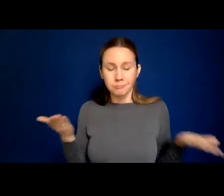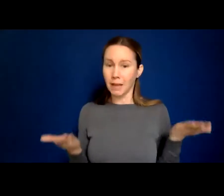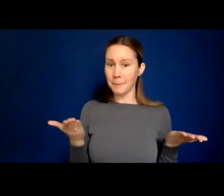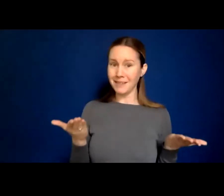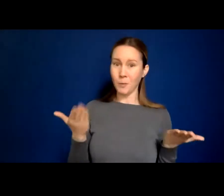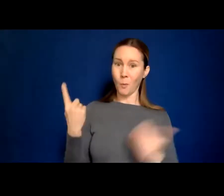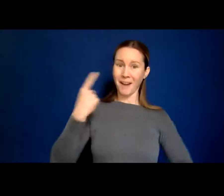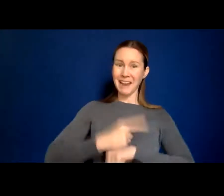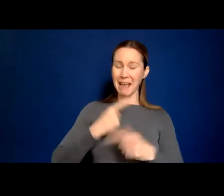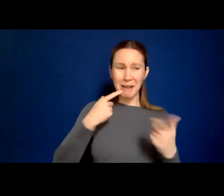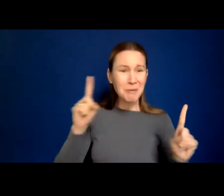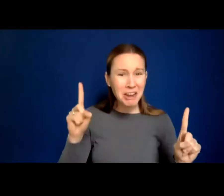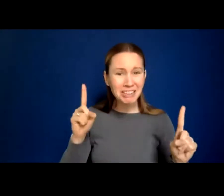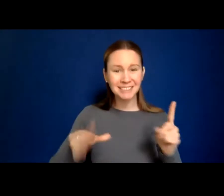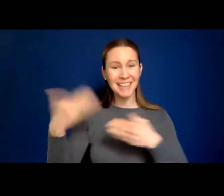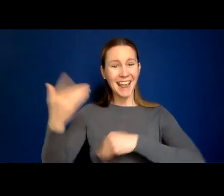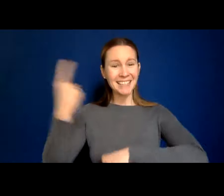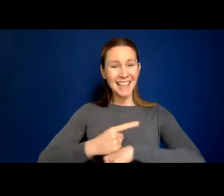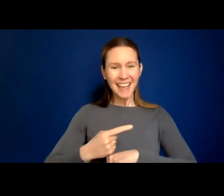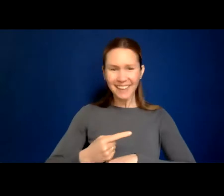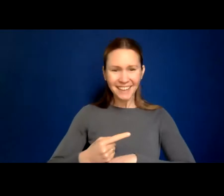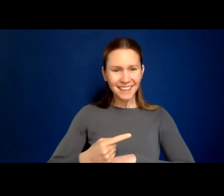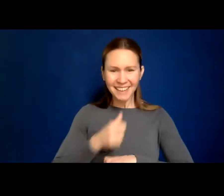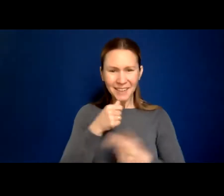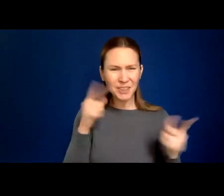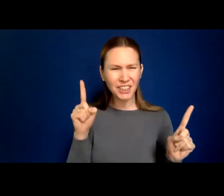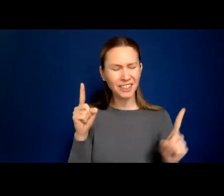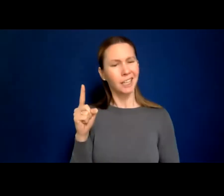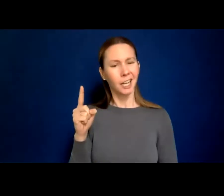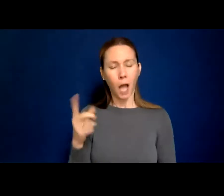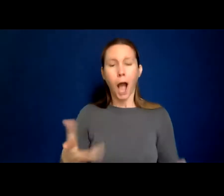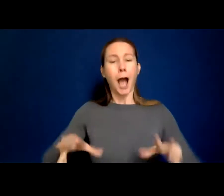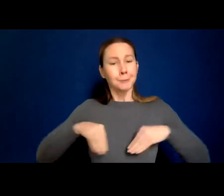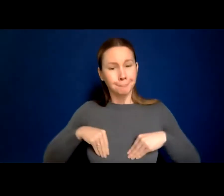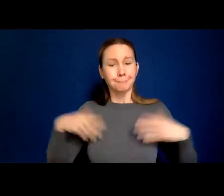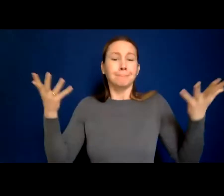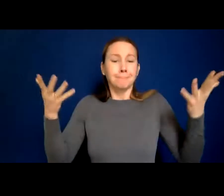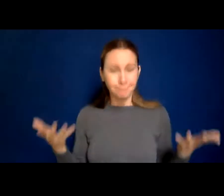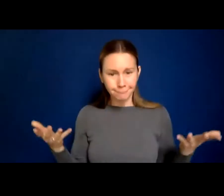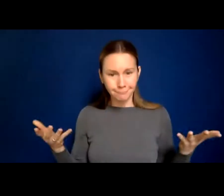next day. There's also a big testament to